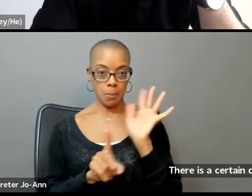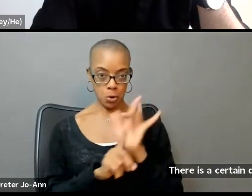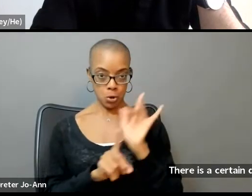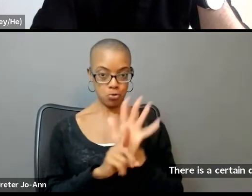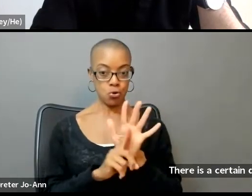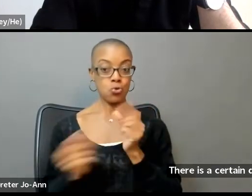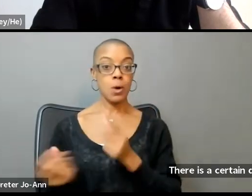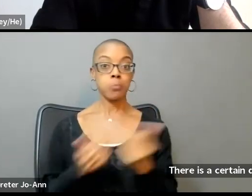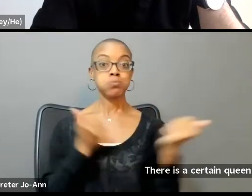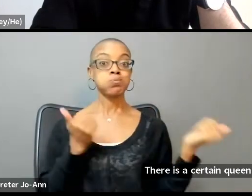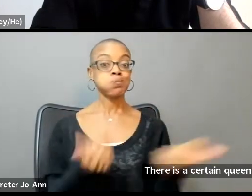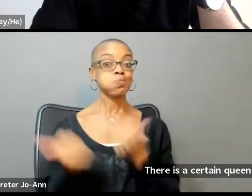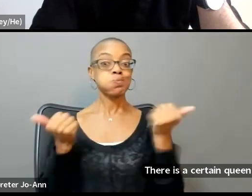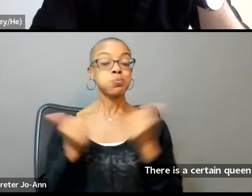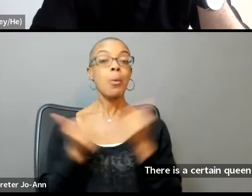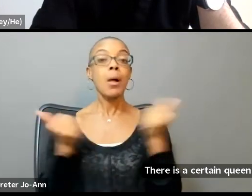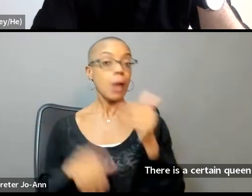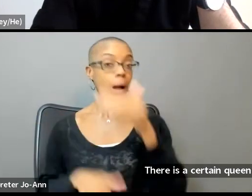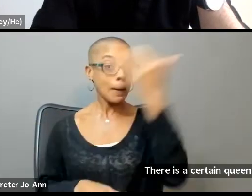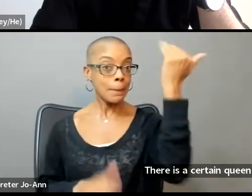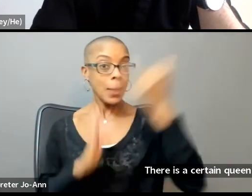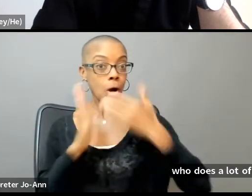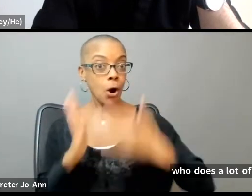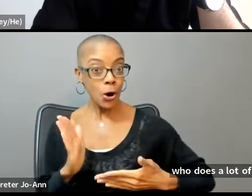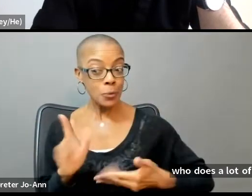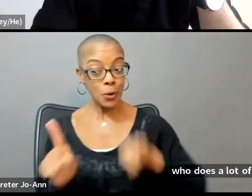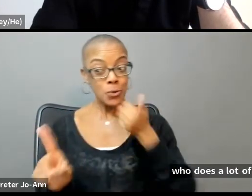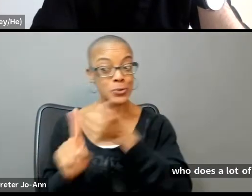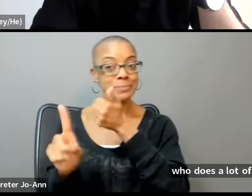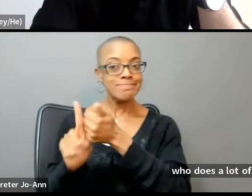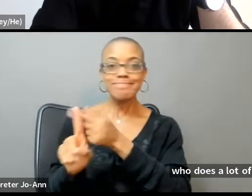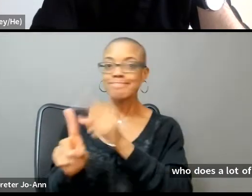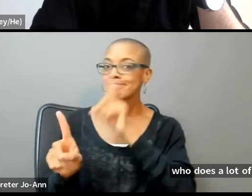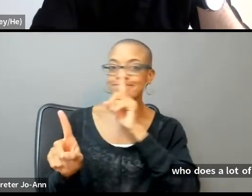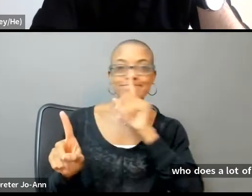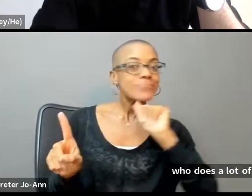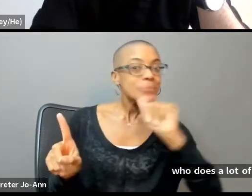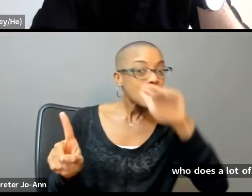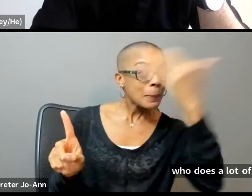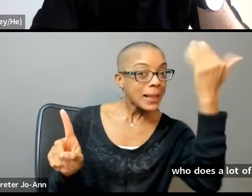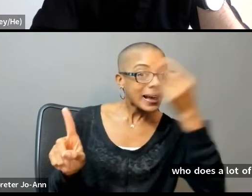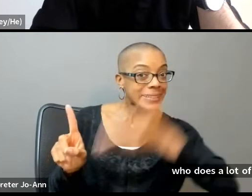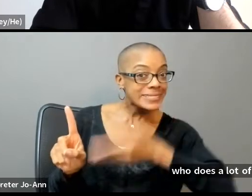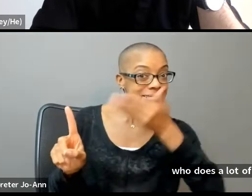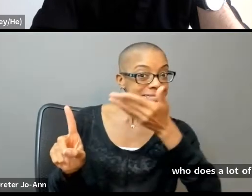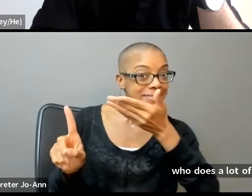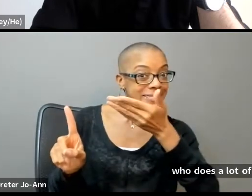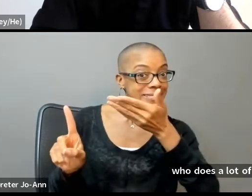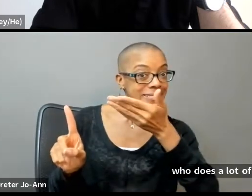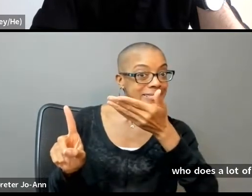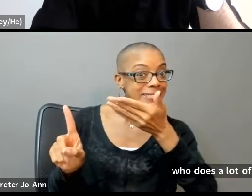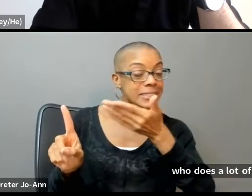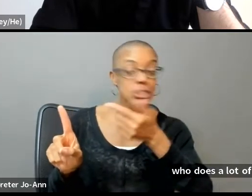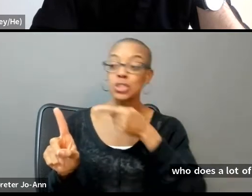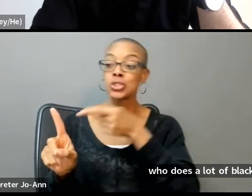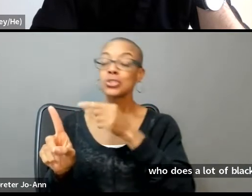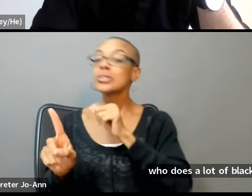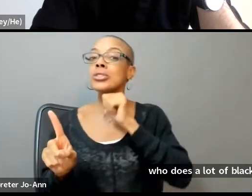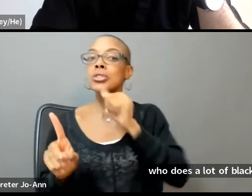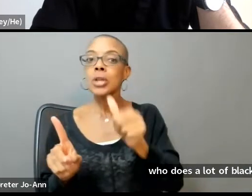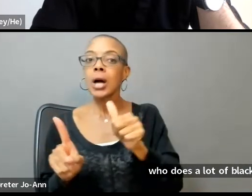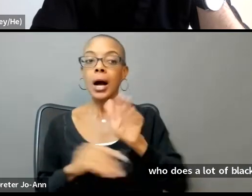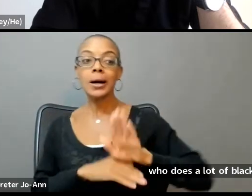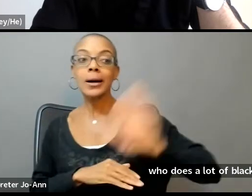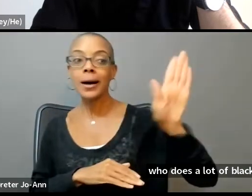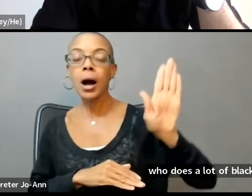lot of Black artists, but is not Black, and did not speak up not once during